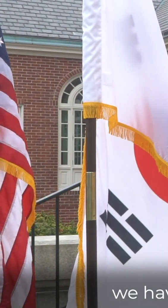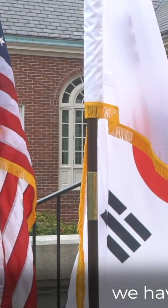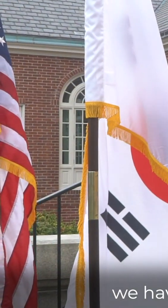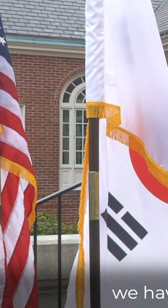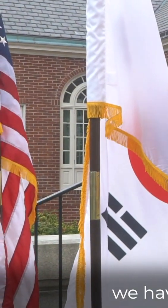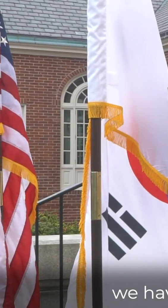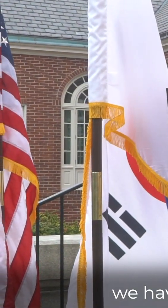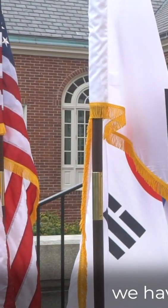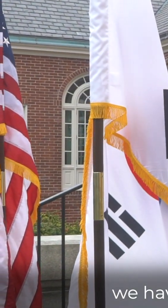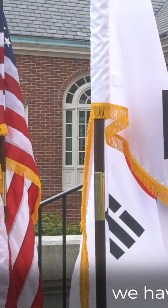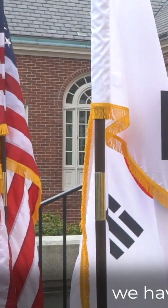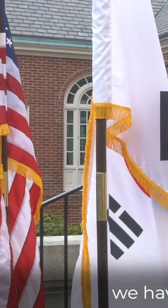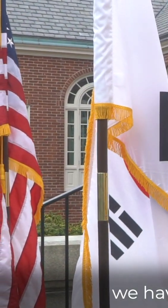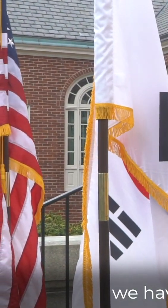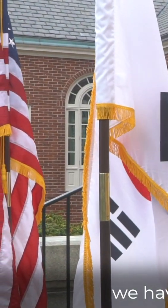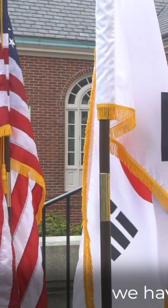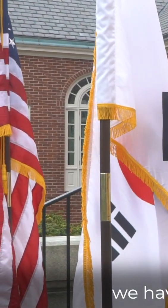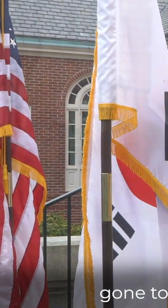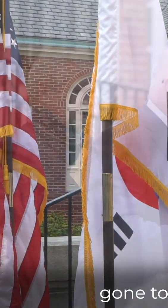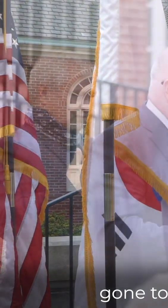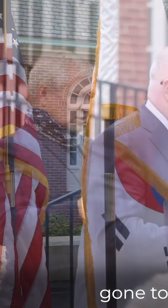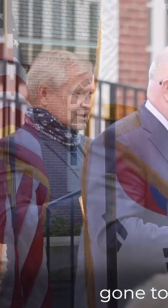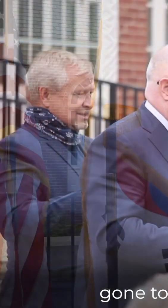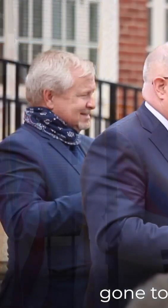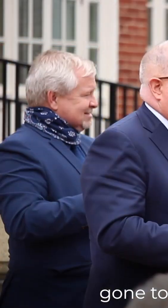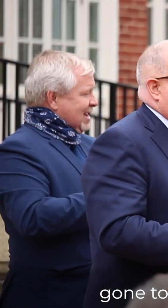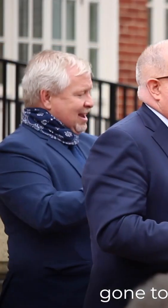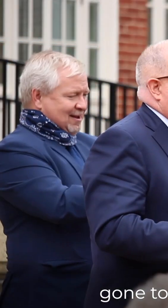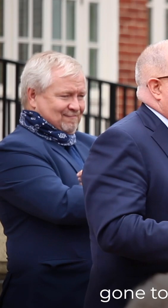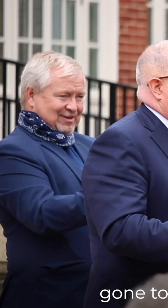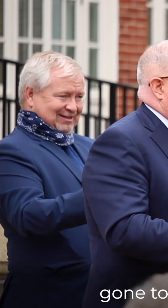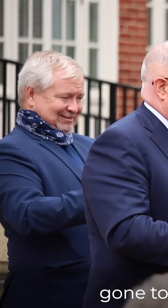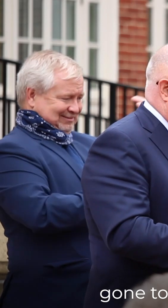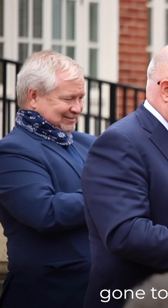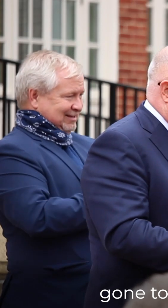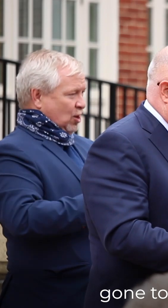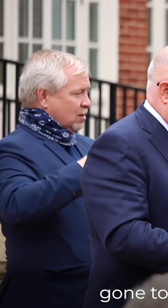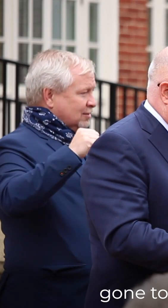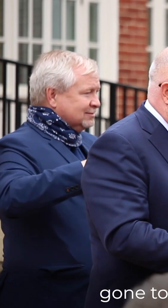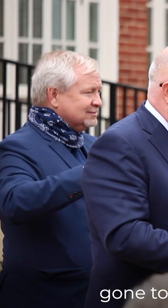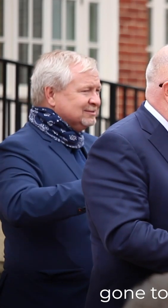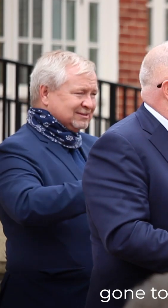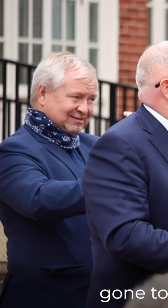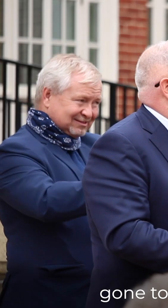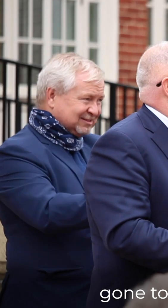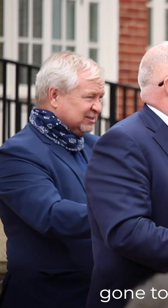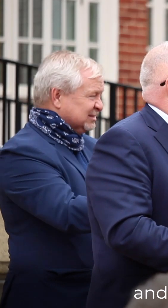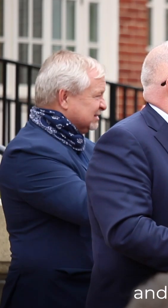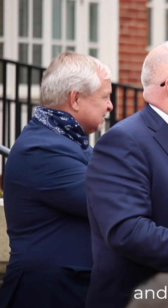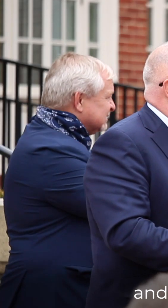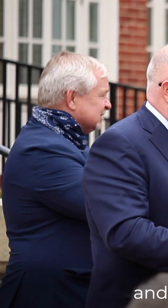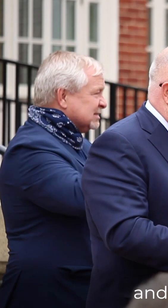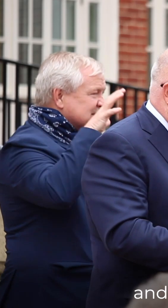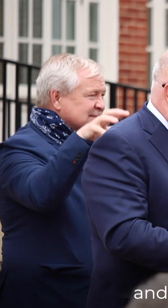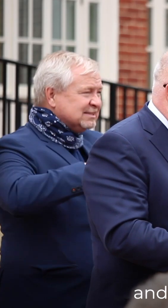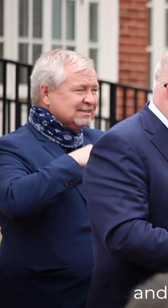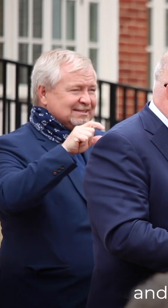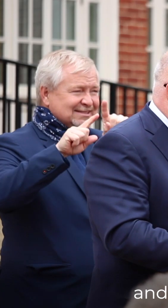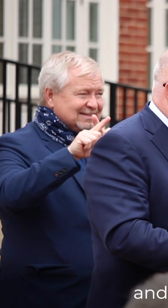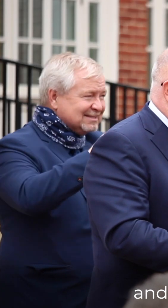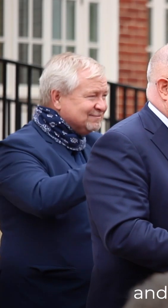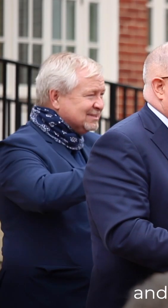knowing that we have done everything in our power, gone to every length, and used every tool and every